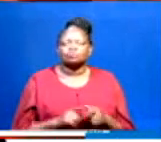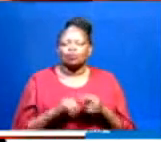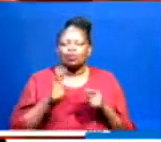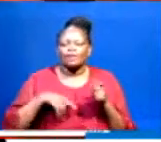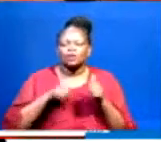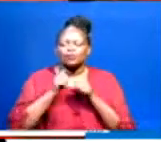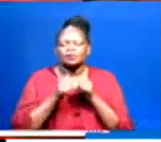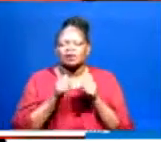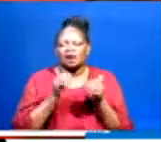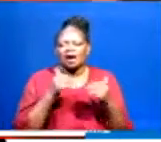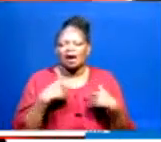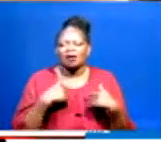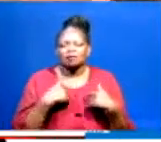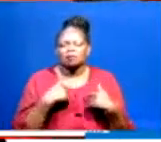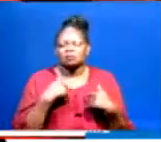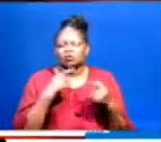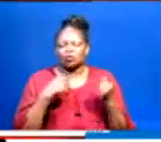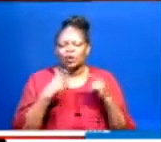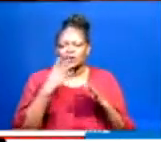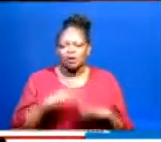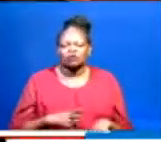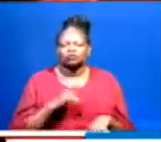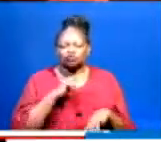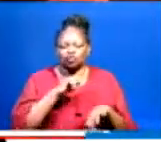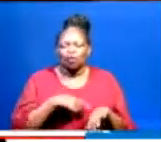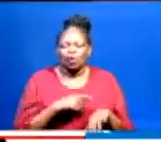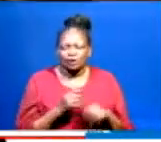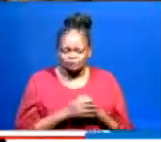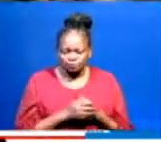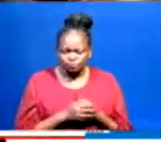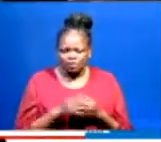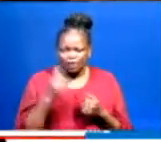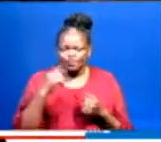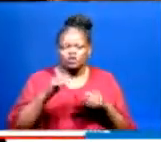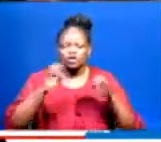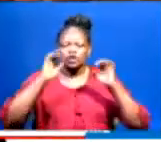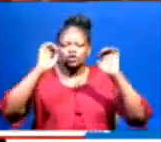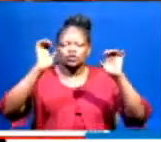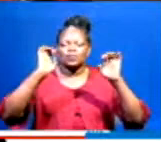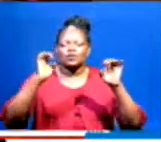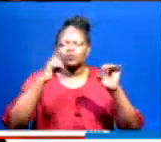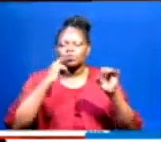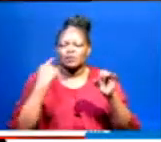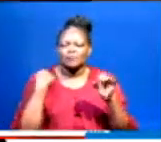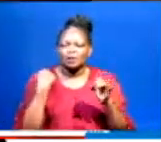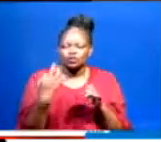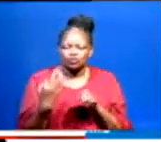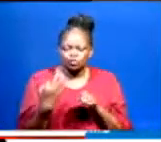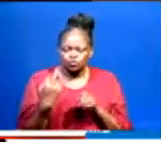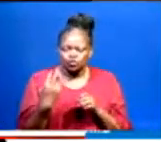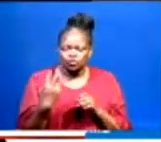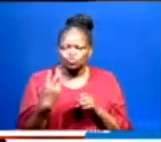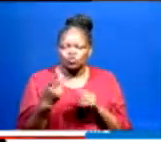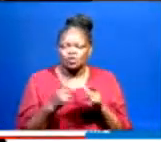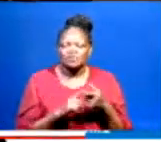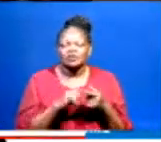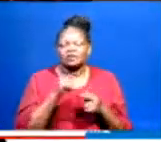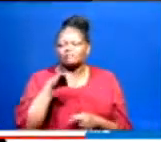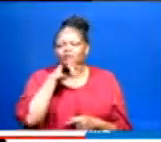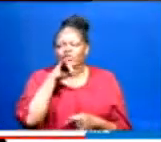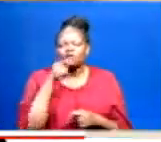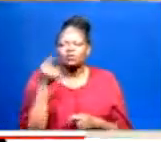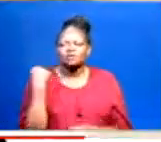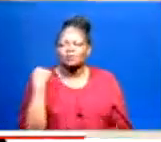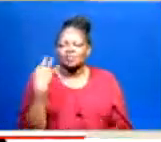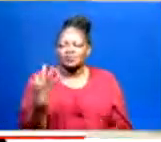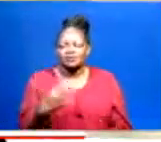Tuitoek clocked 2 hours, 20 minutes and 9 seconds, beating Ethiopia's Turuye Mesfin to his second spot. Uganda's Tela Chesang finished